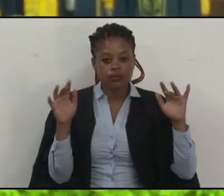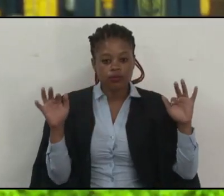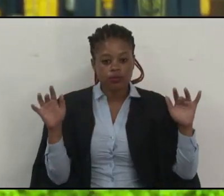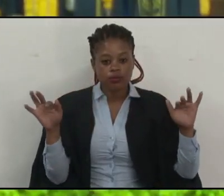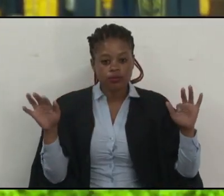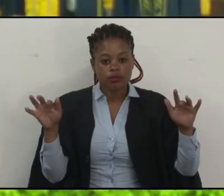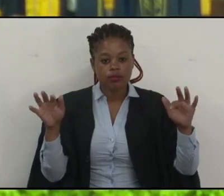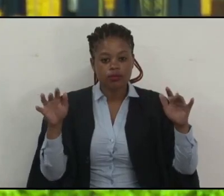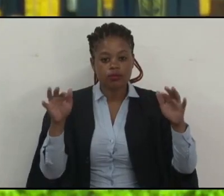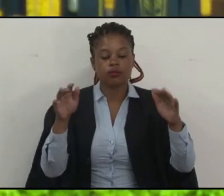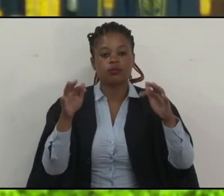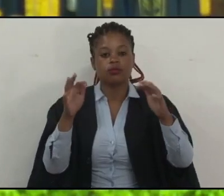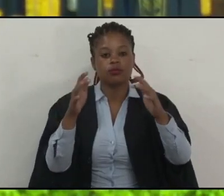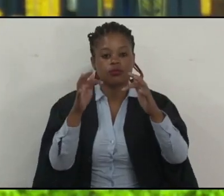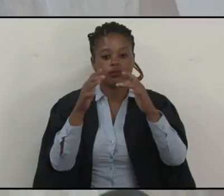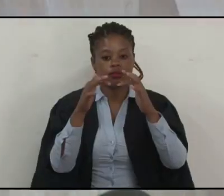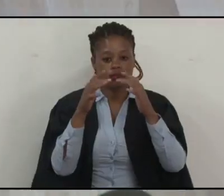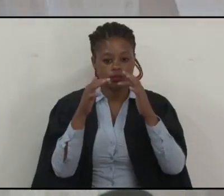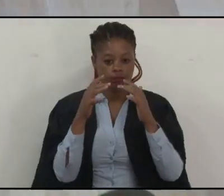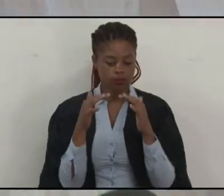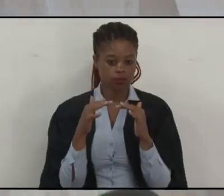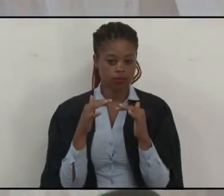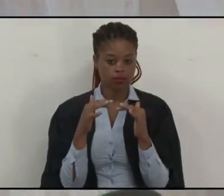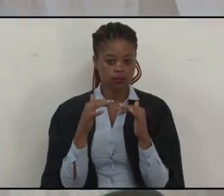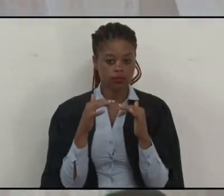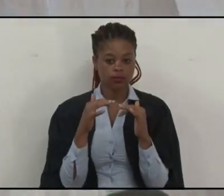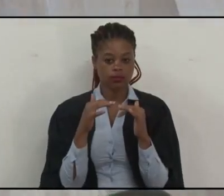severgeberkes van die grasse